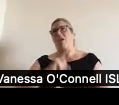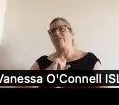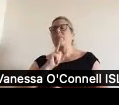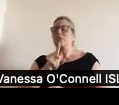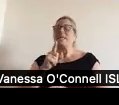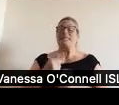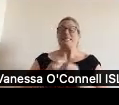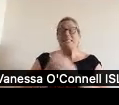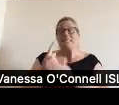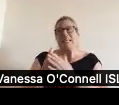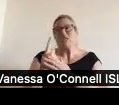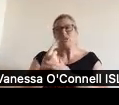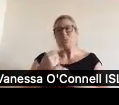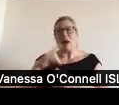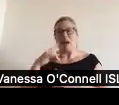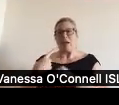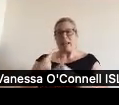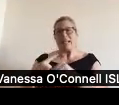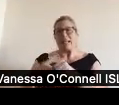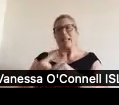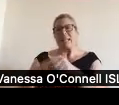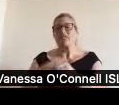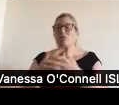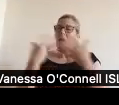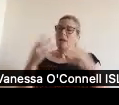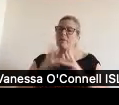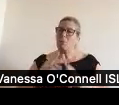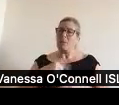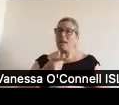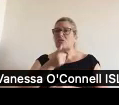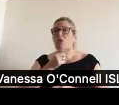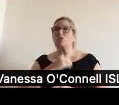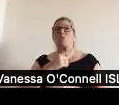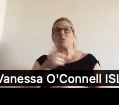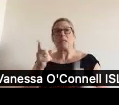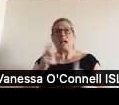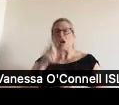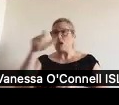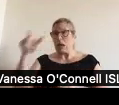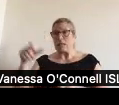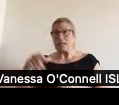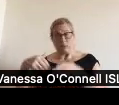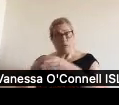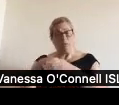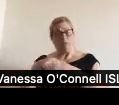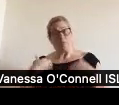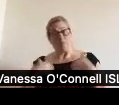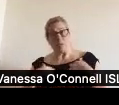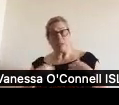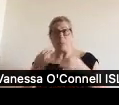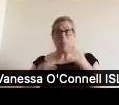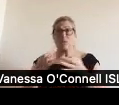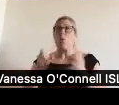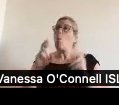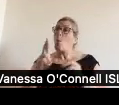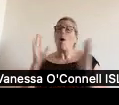up again and again. So a lot of the women that I've spoken to who are candidates, who are interested in getting into politics or who are already elected,